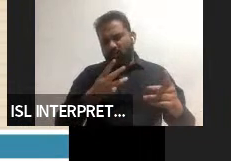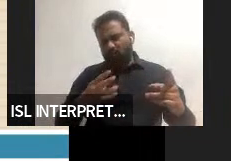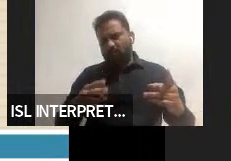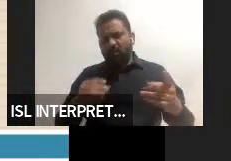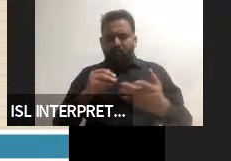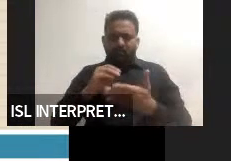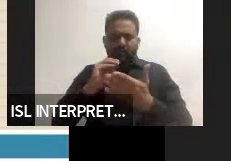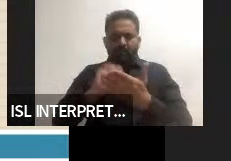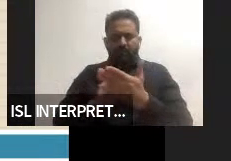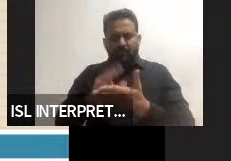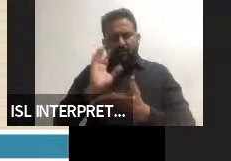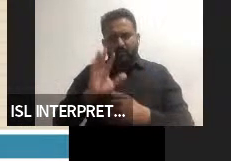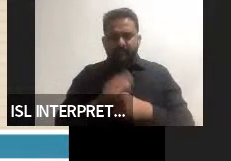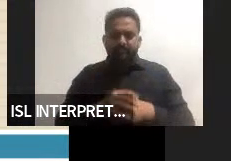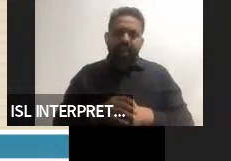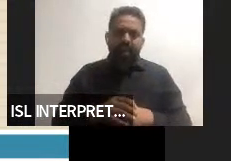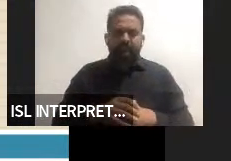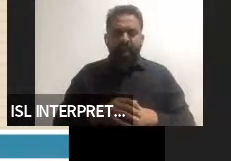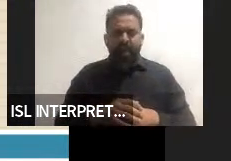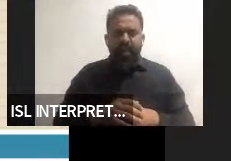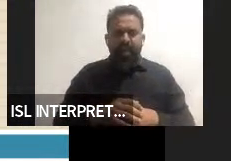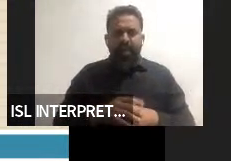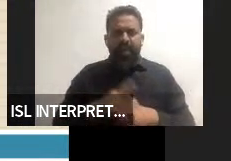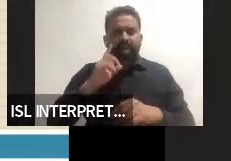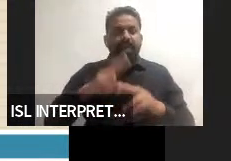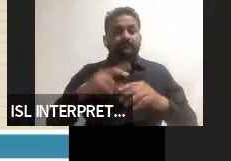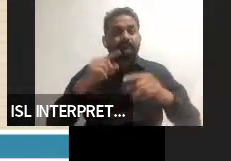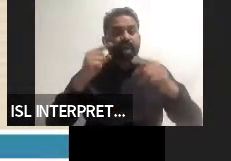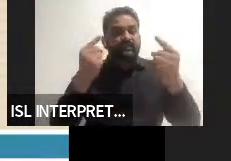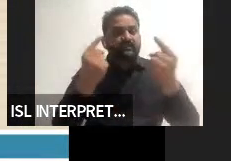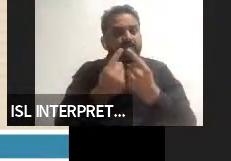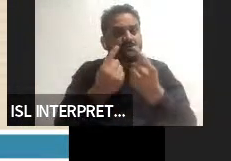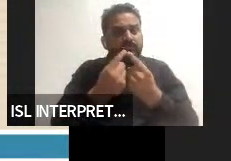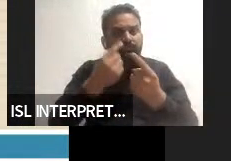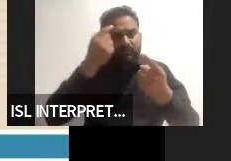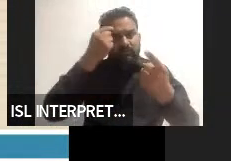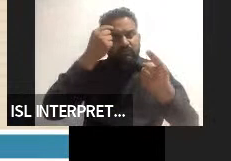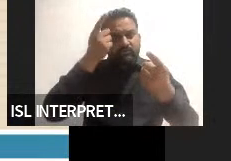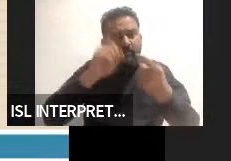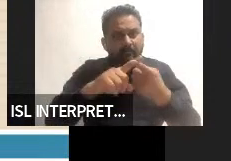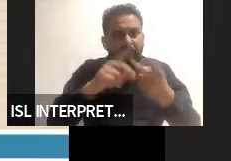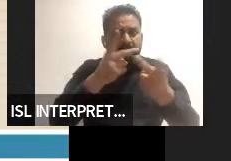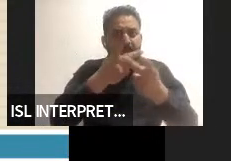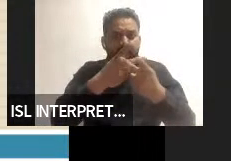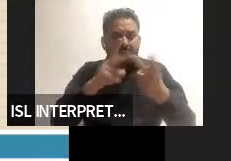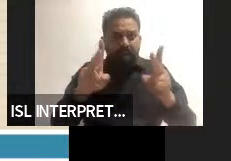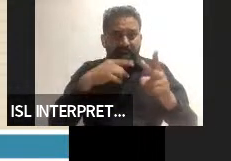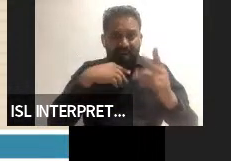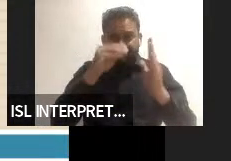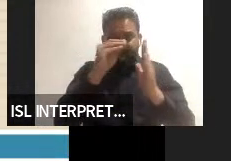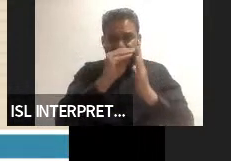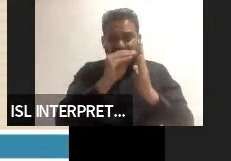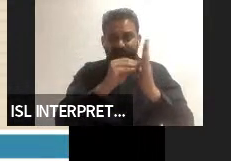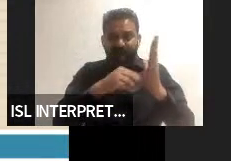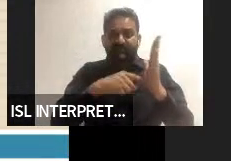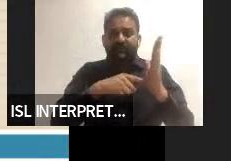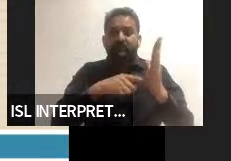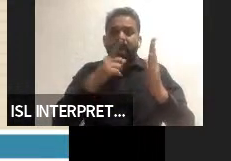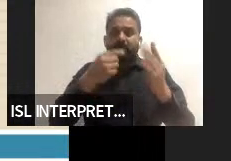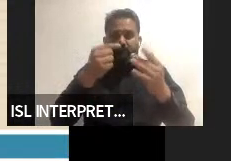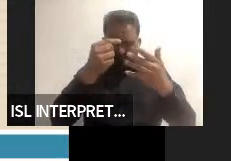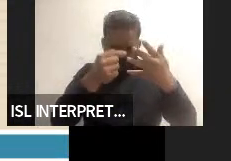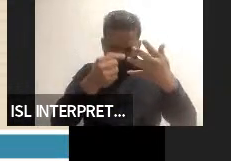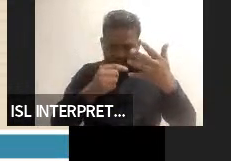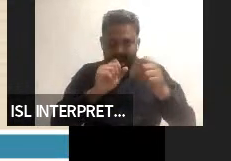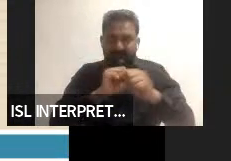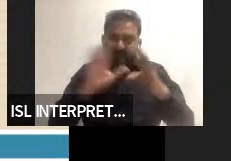Whenever you are saying issues and sub-issues and grounds, all which you are listing it, that should be listed properly and you can read